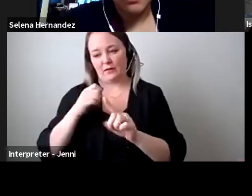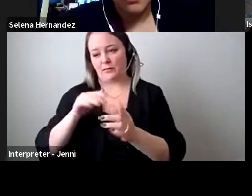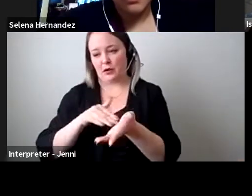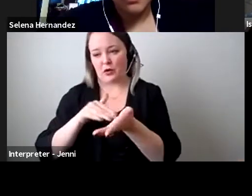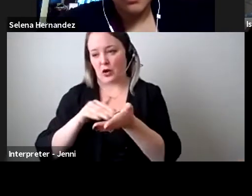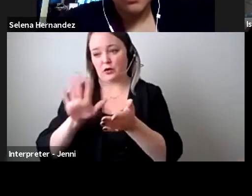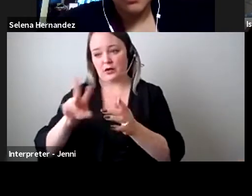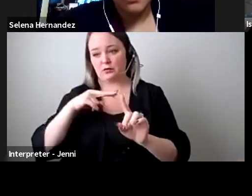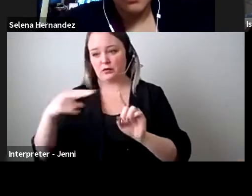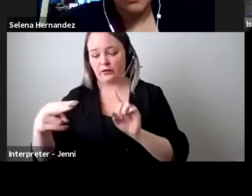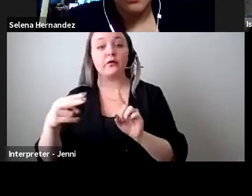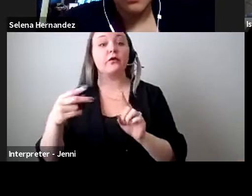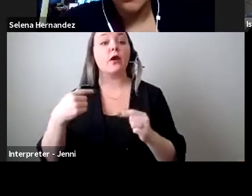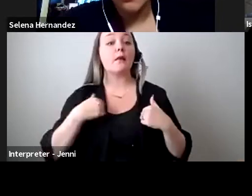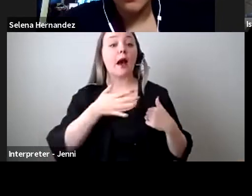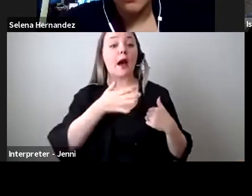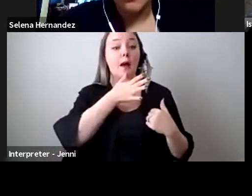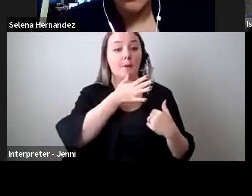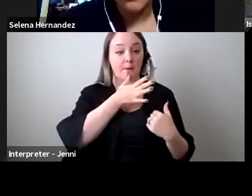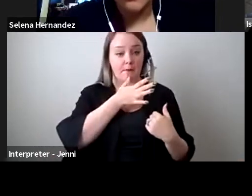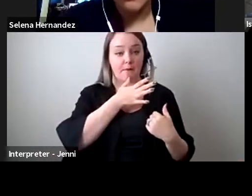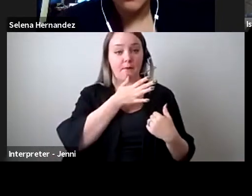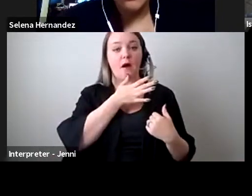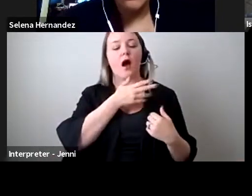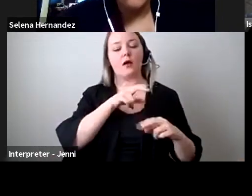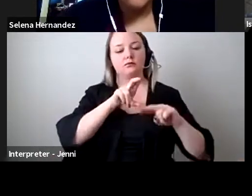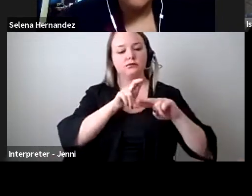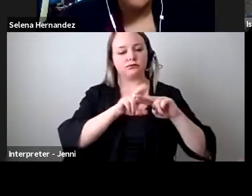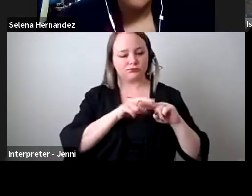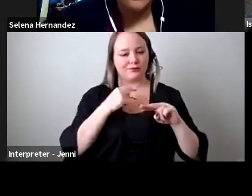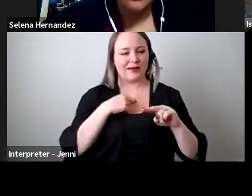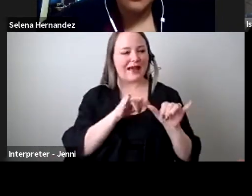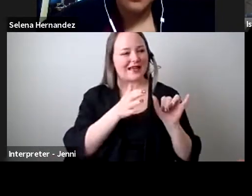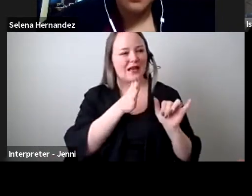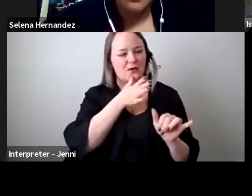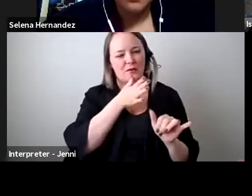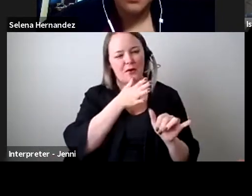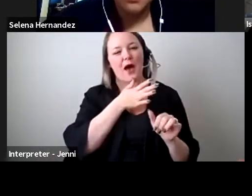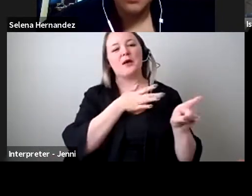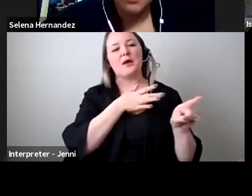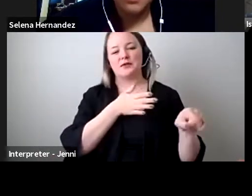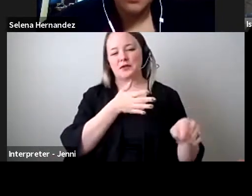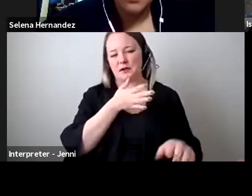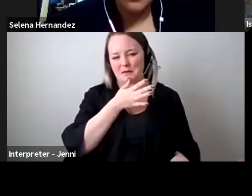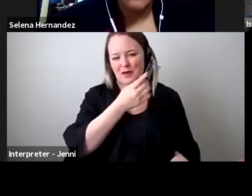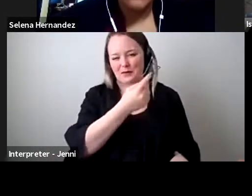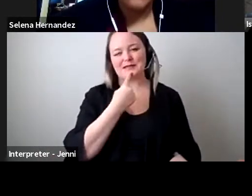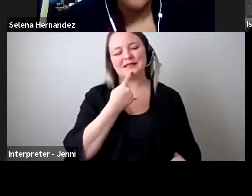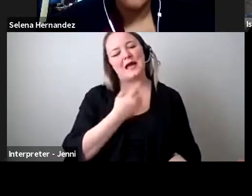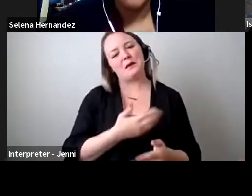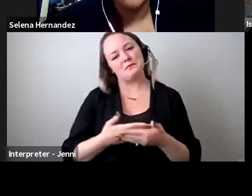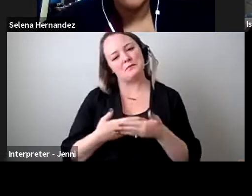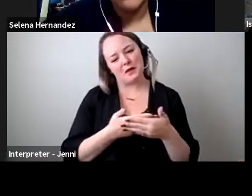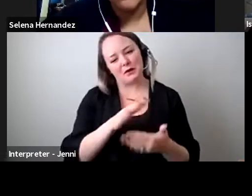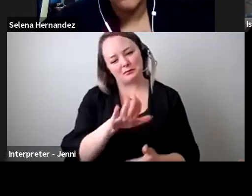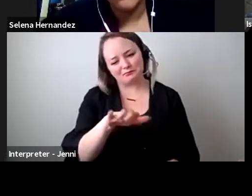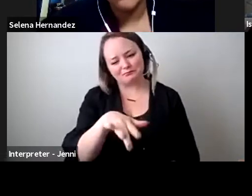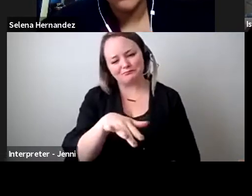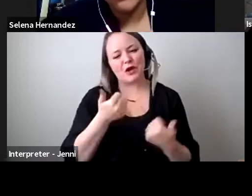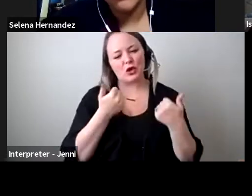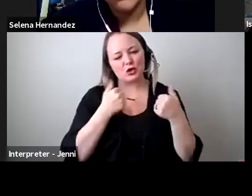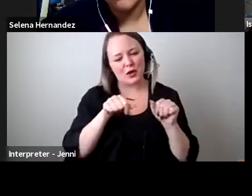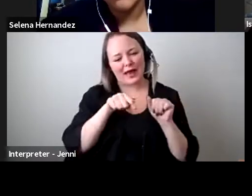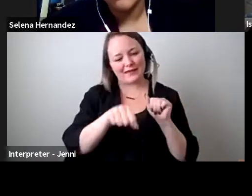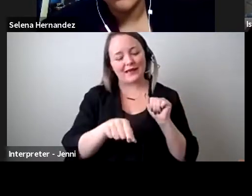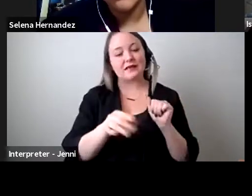me on the bed and said, baby, because I was staying with her at the time, said, baby, I don't know, but try this. And it was a